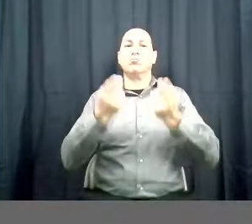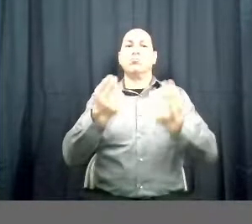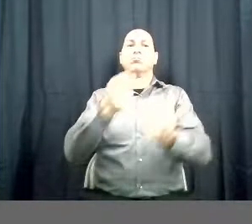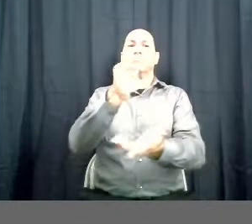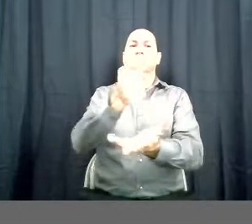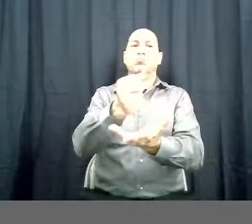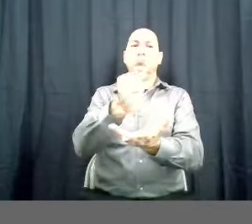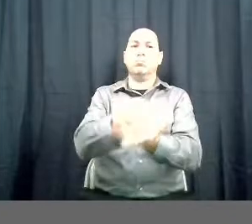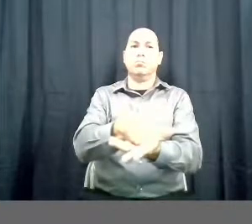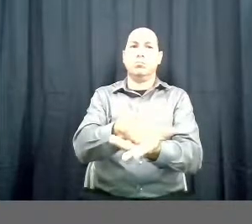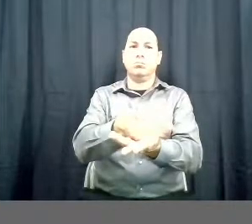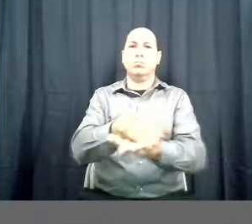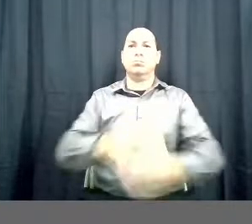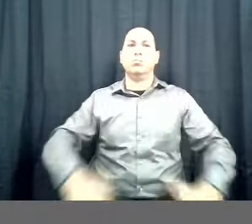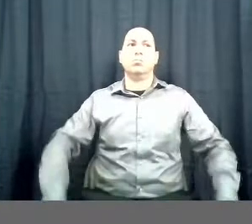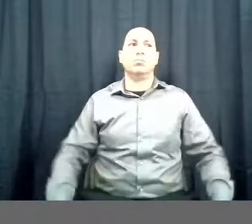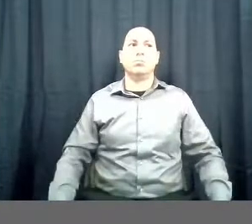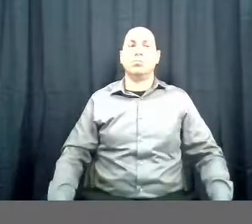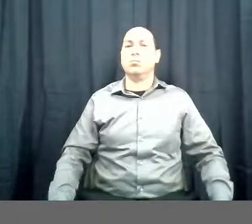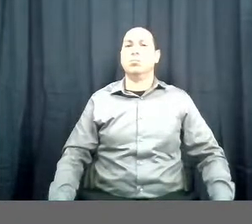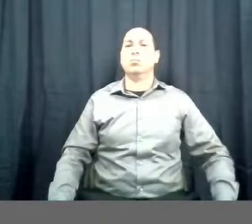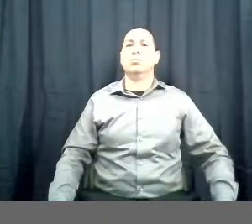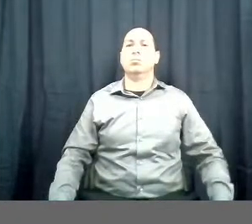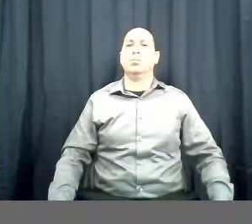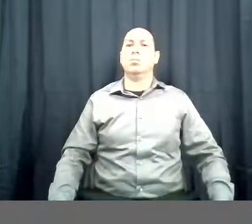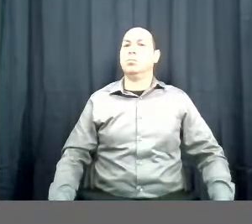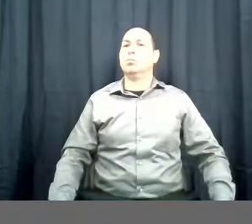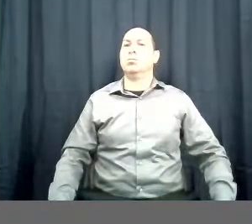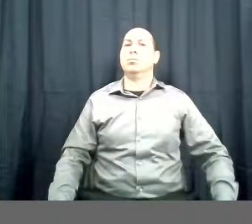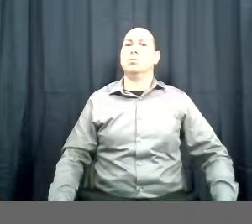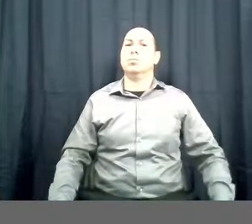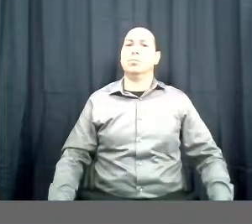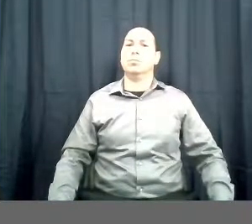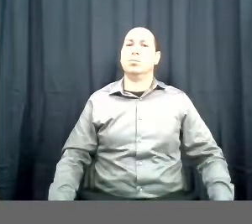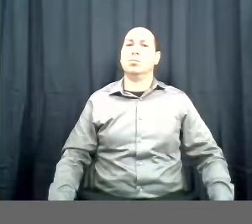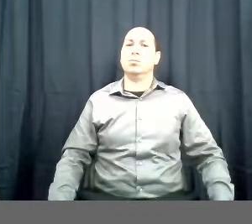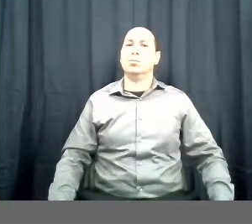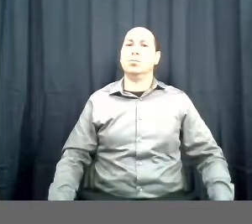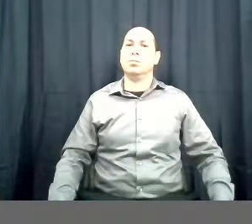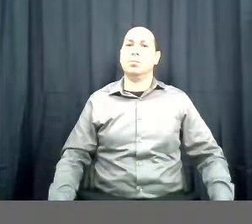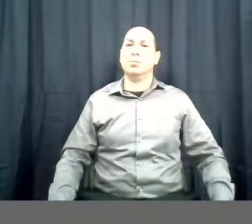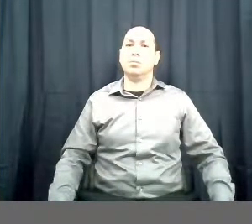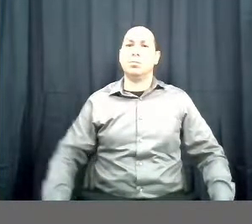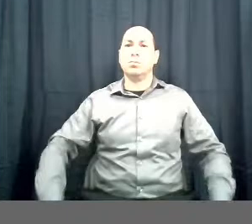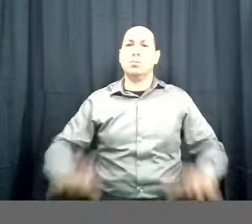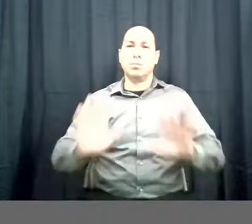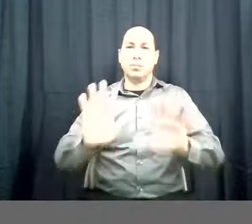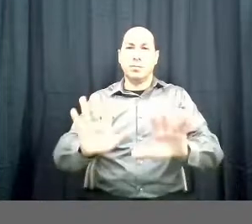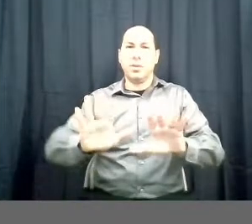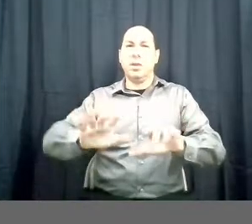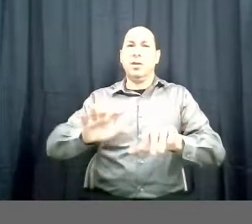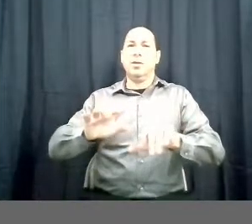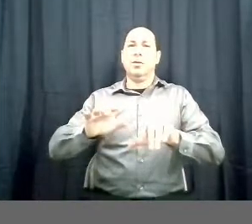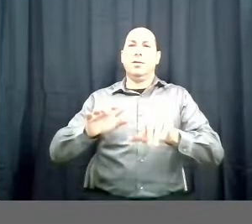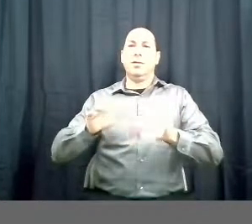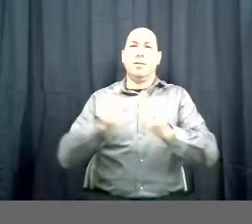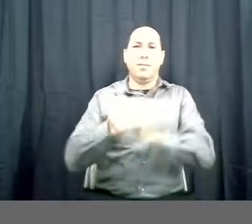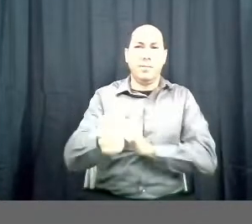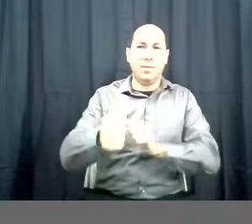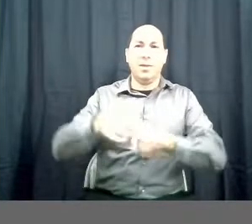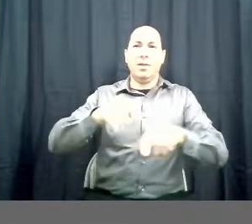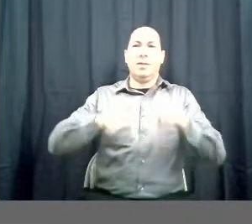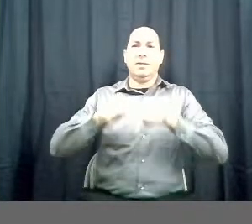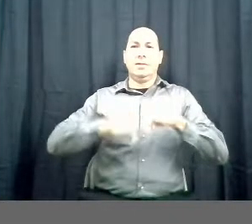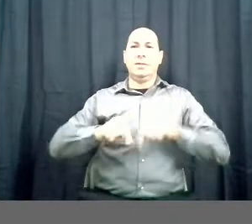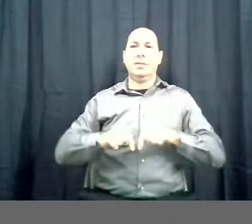Yeah, actually, I think we should back up. I think we should actually propose the resolution before we pass it. So let's try again. Does somebody want